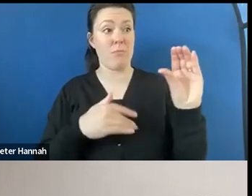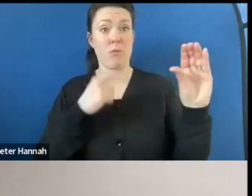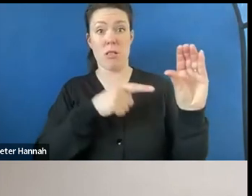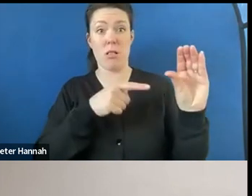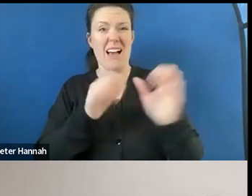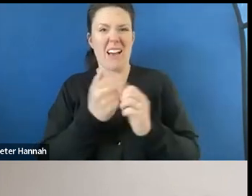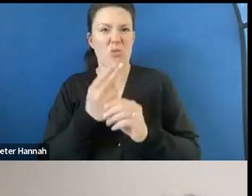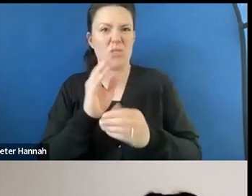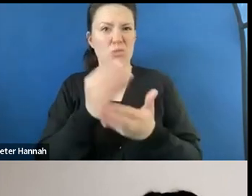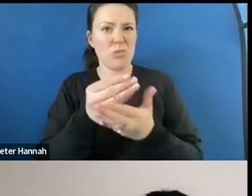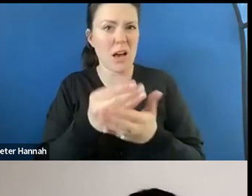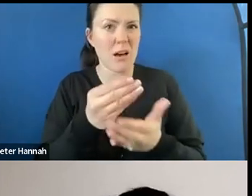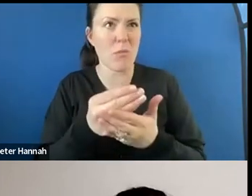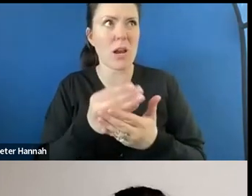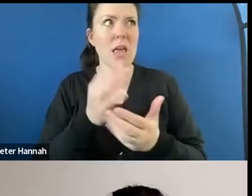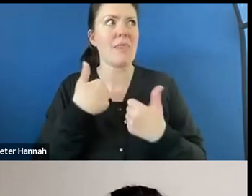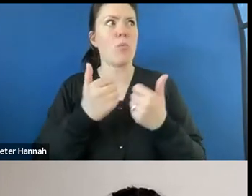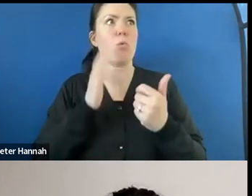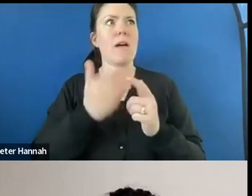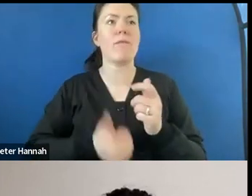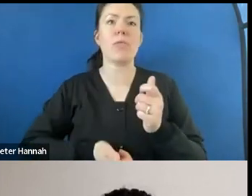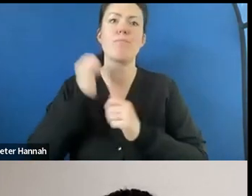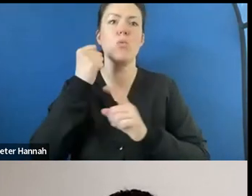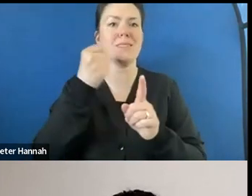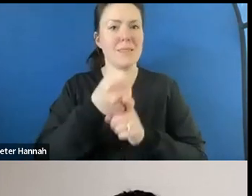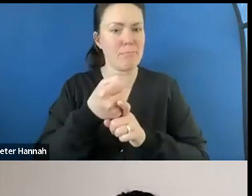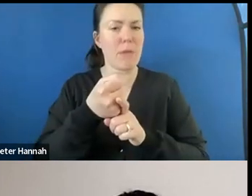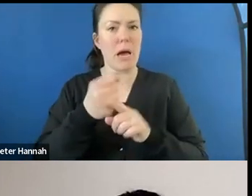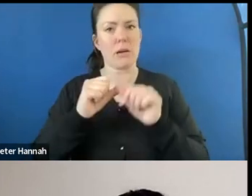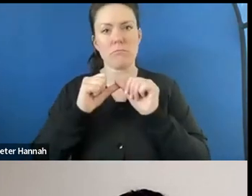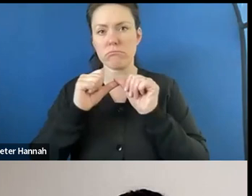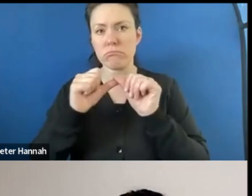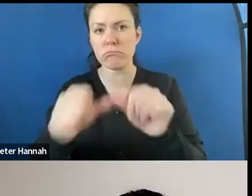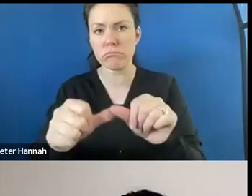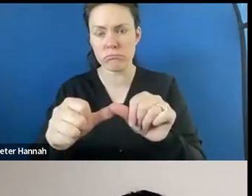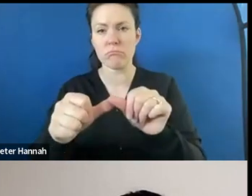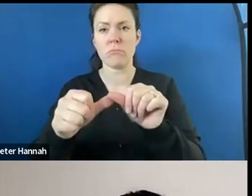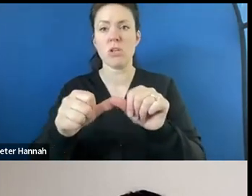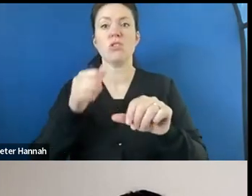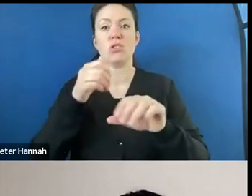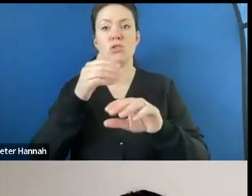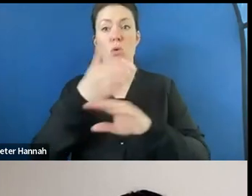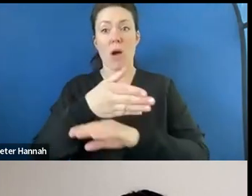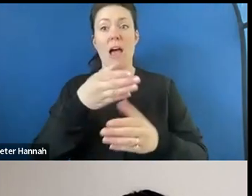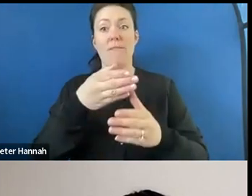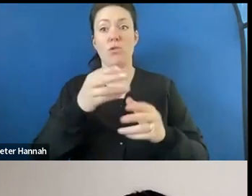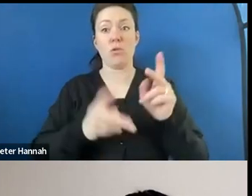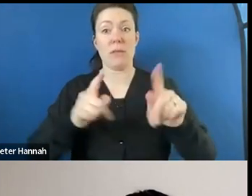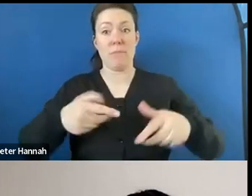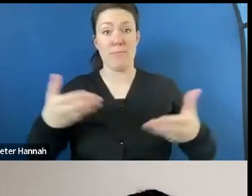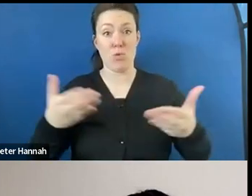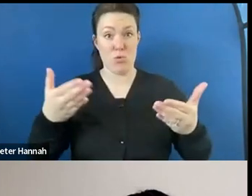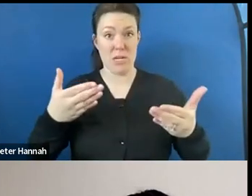most meaningful, impactful, and that's going to be long-standing, even after the folks that are here